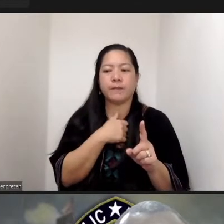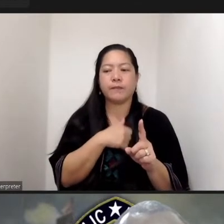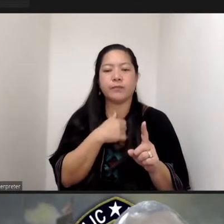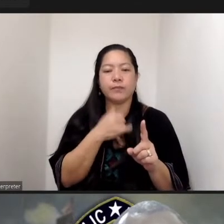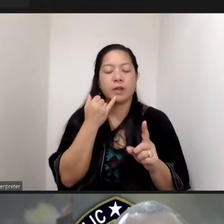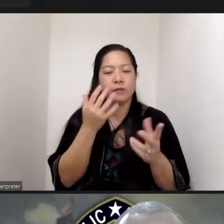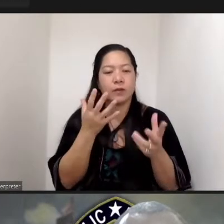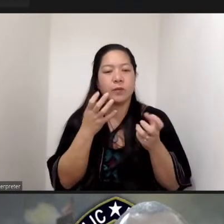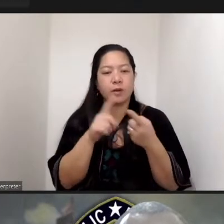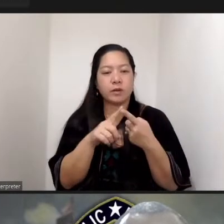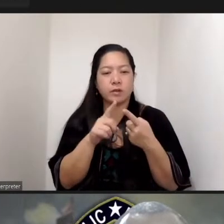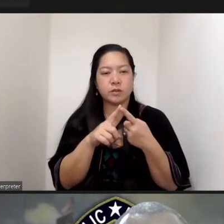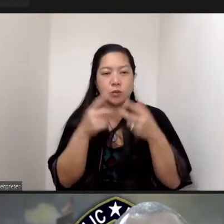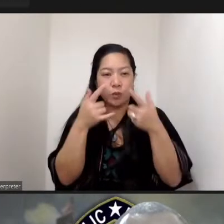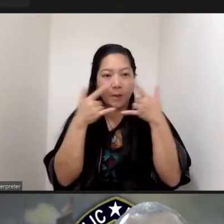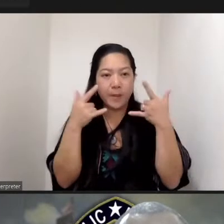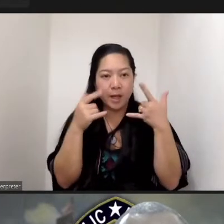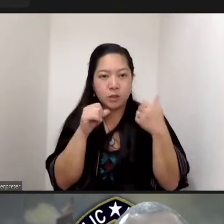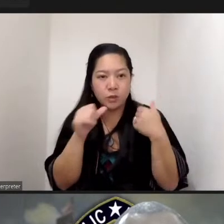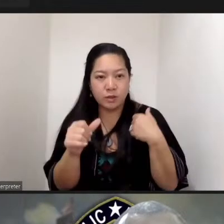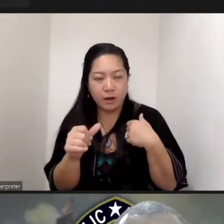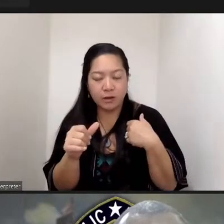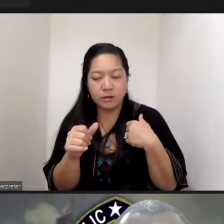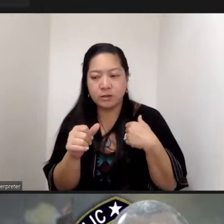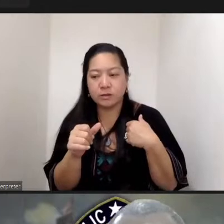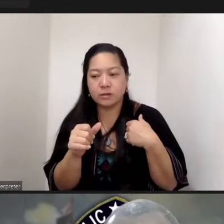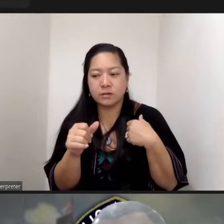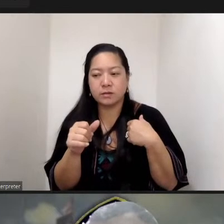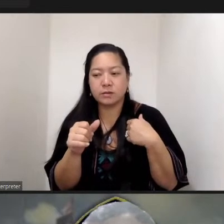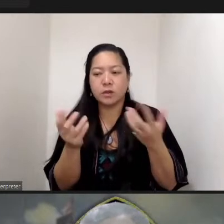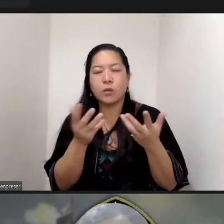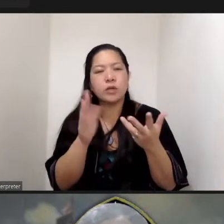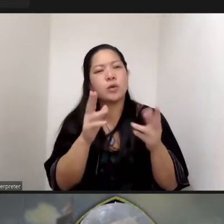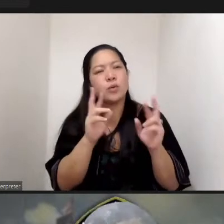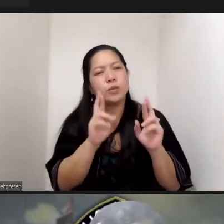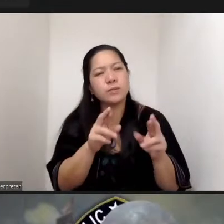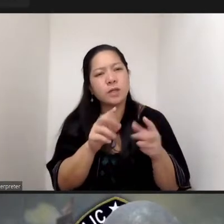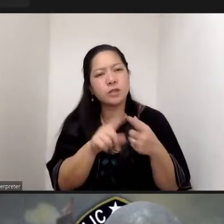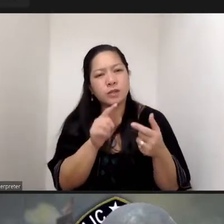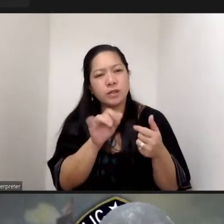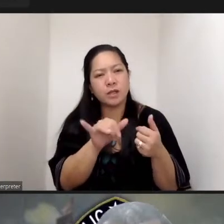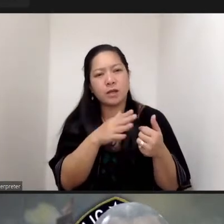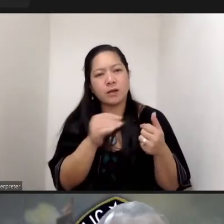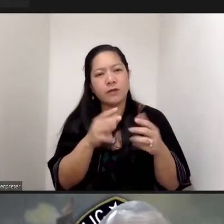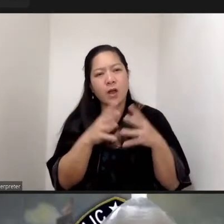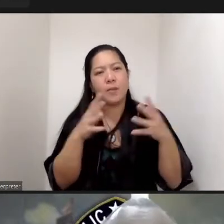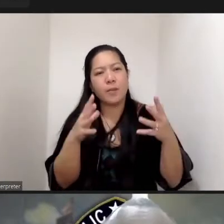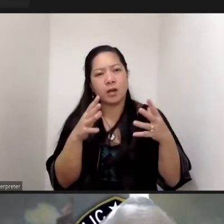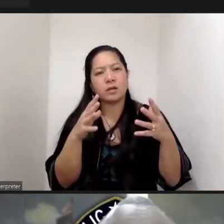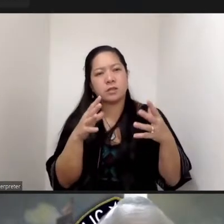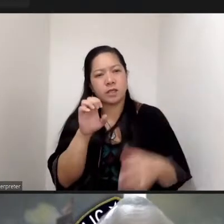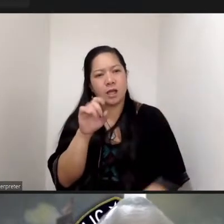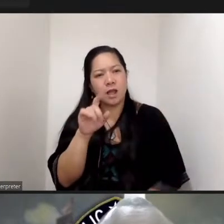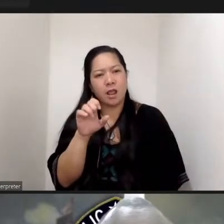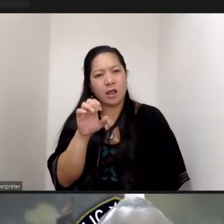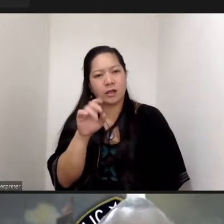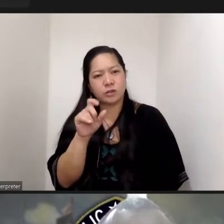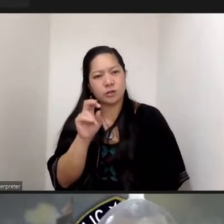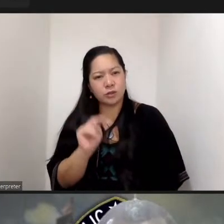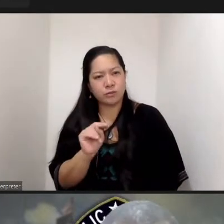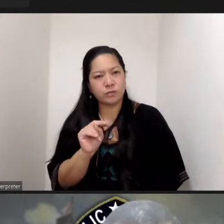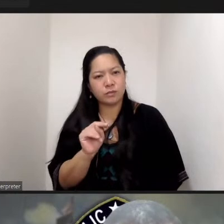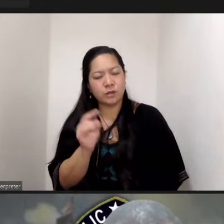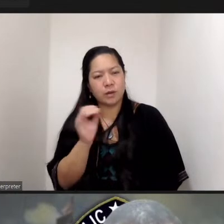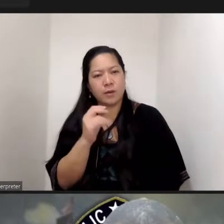want to wear a mask or not. What is your response to that? And how much of an election issue do you think the public